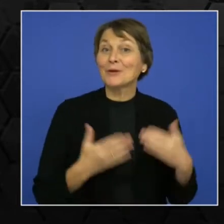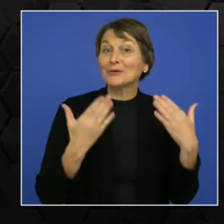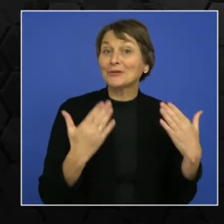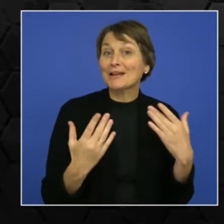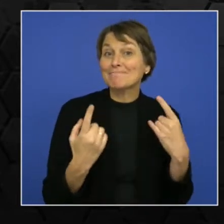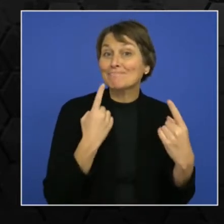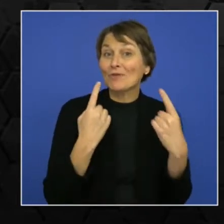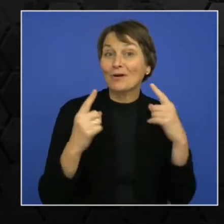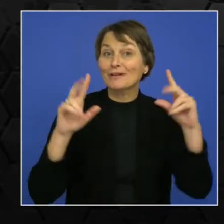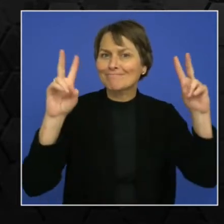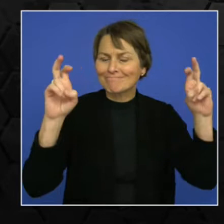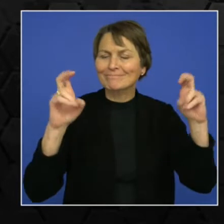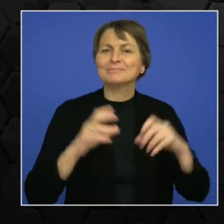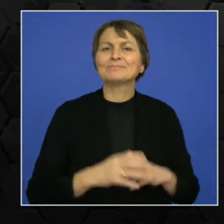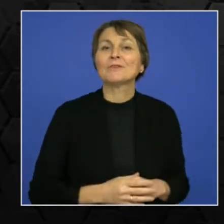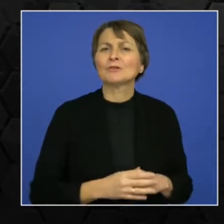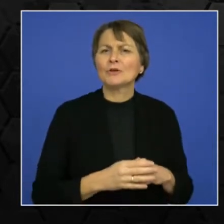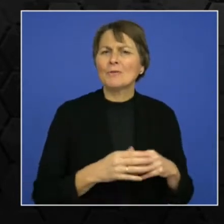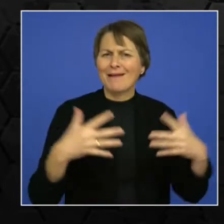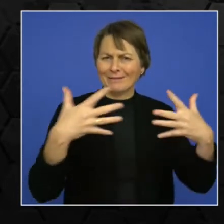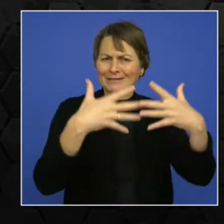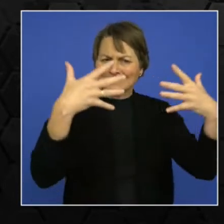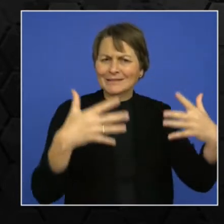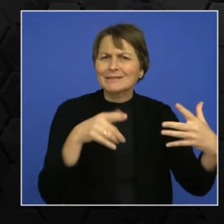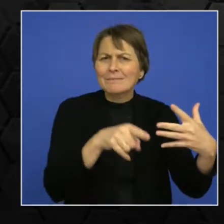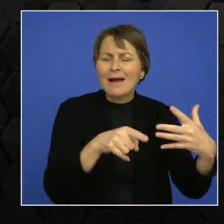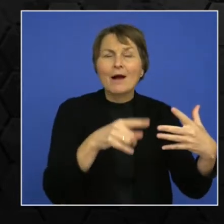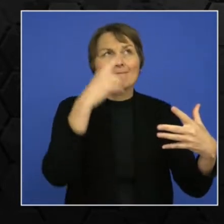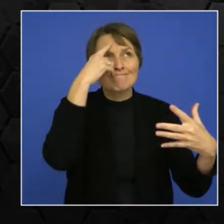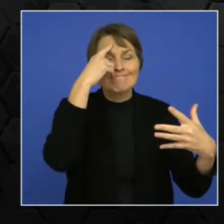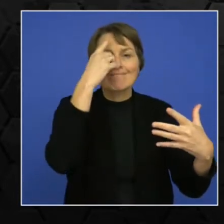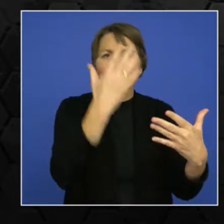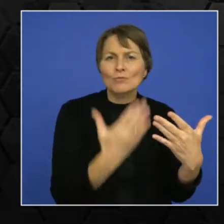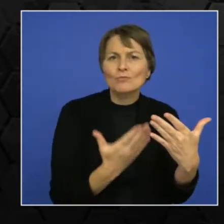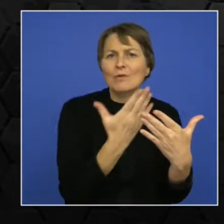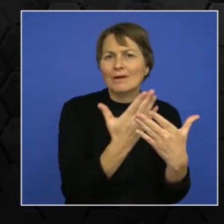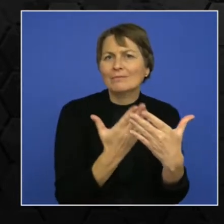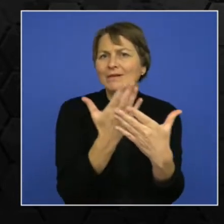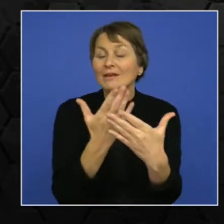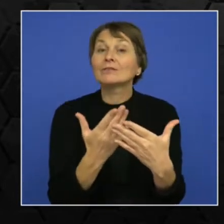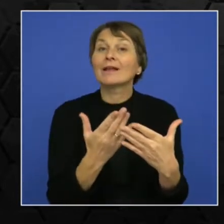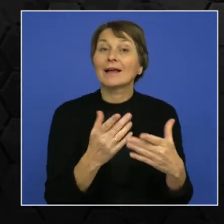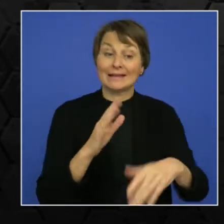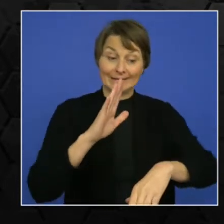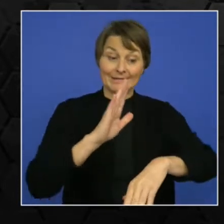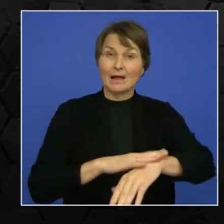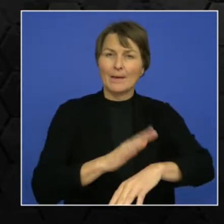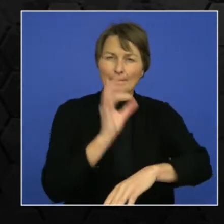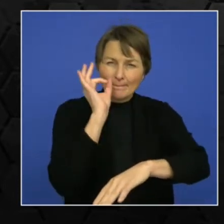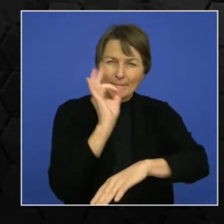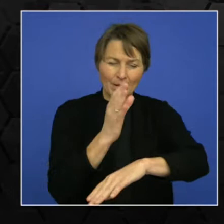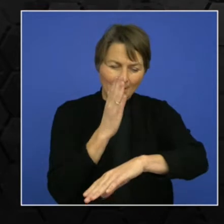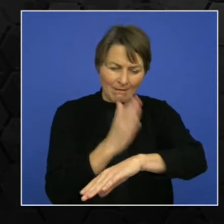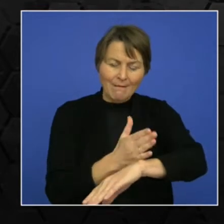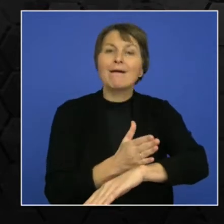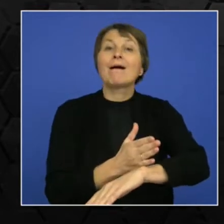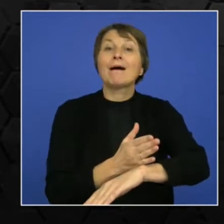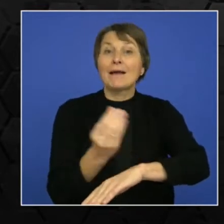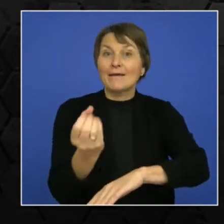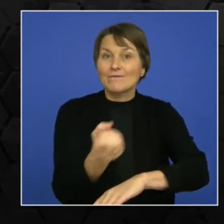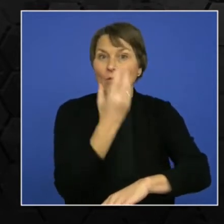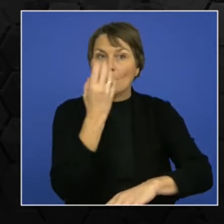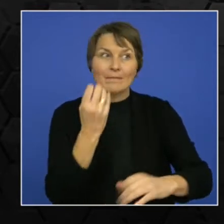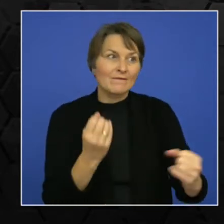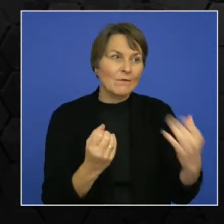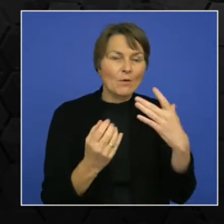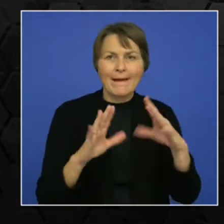introduction to recommendation systems. We'll be like diving deep into real-time applications that we have, and also like we'll also